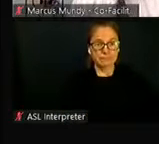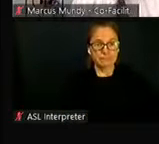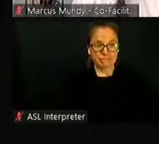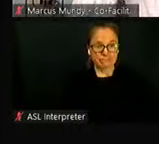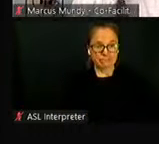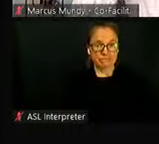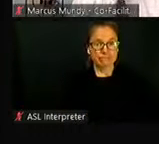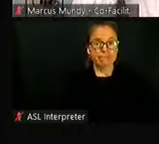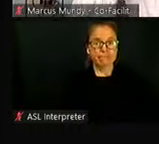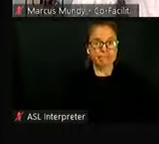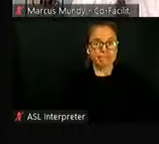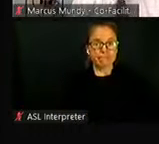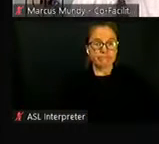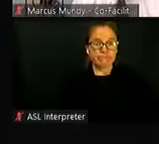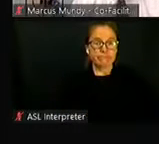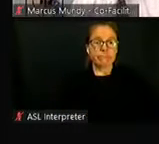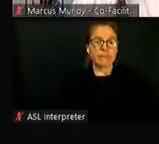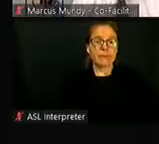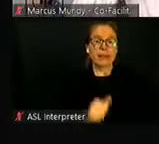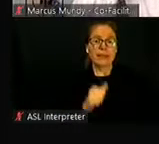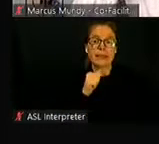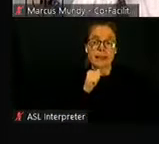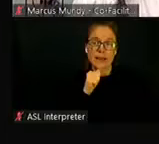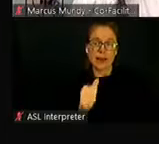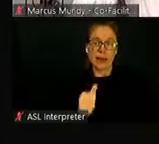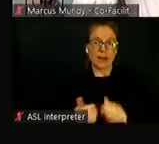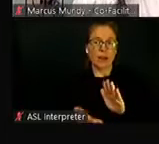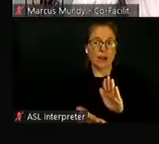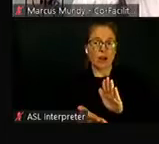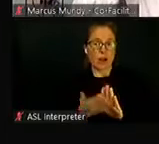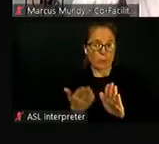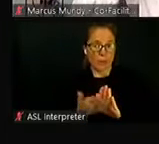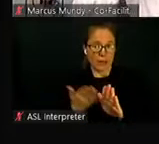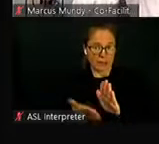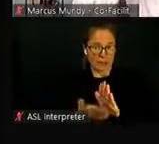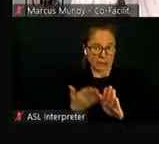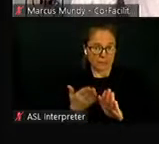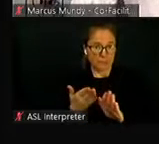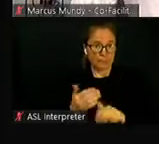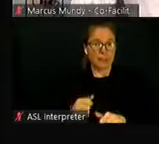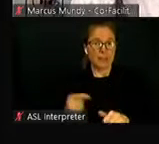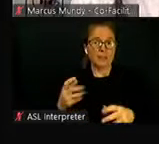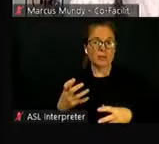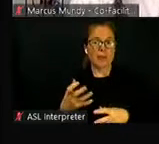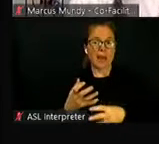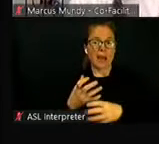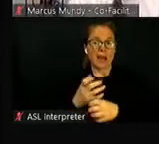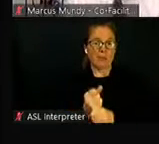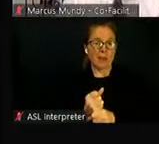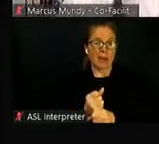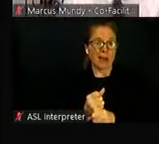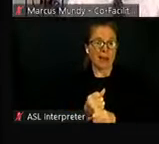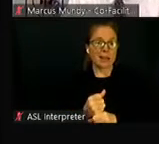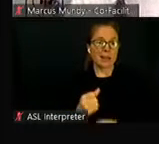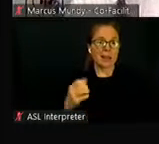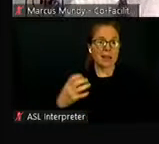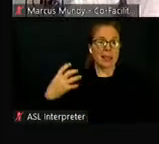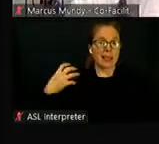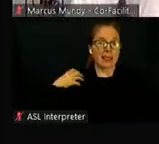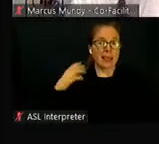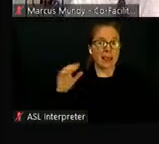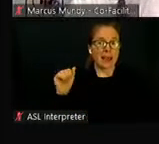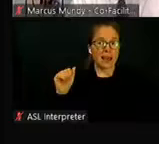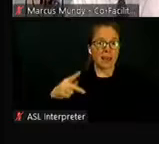And then we move on to the non-operating side of the budget. I combined the capital, non-departmental, and the